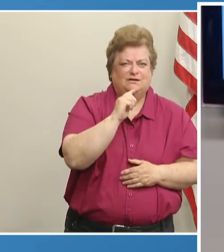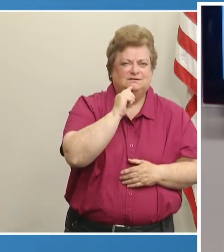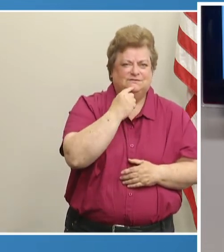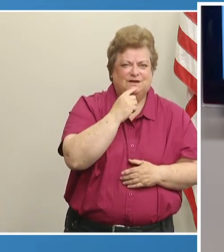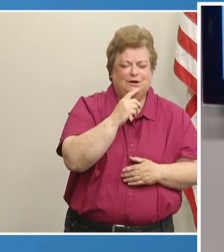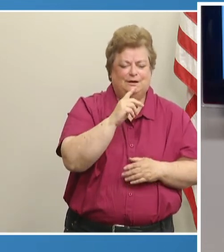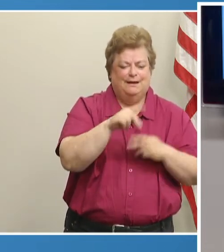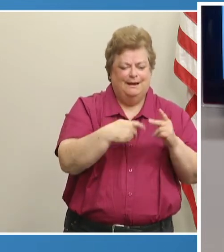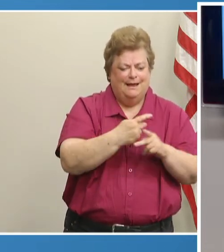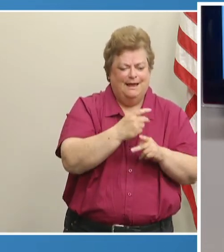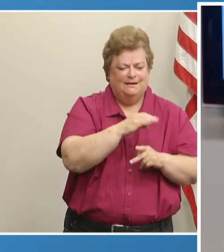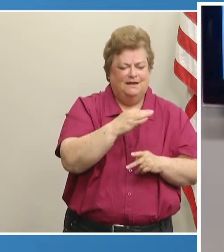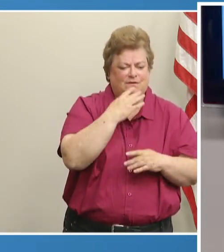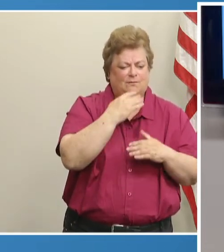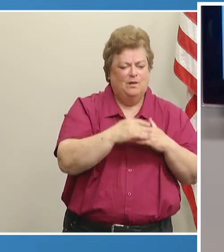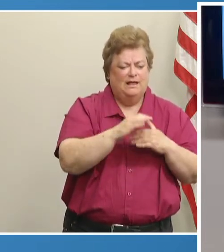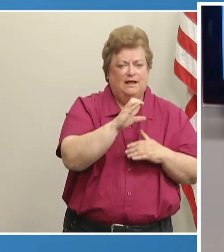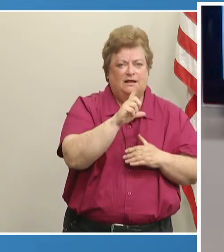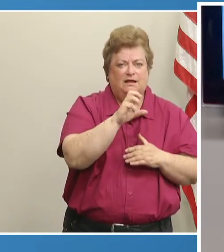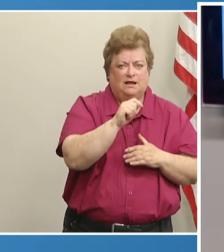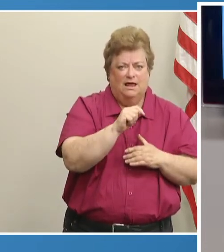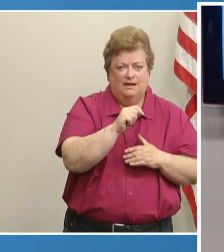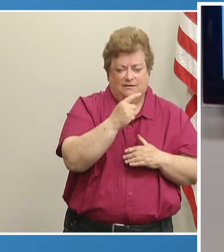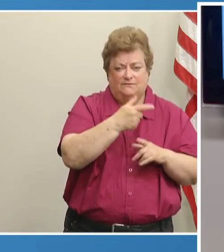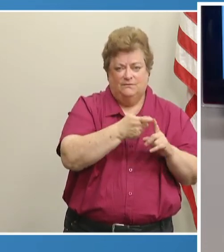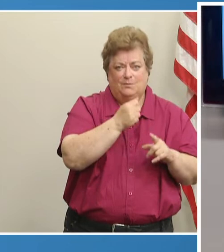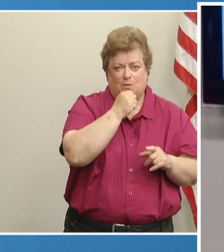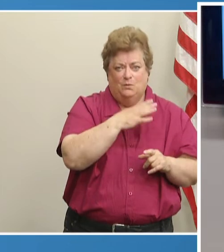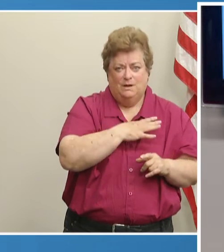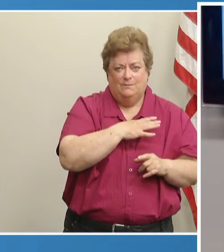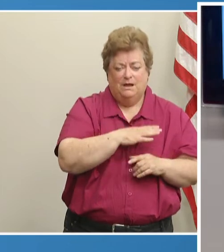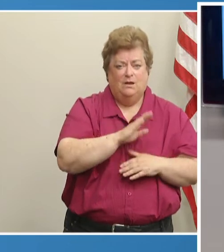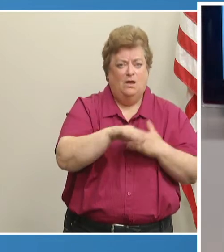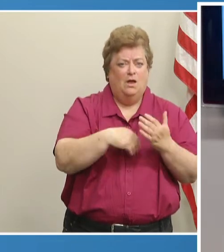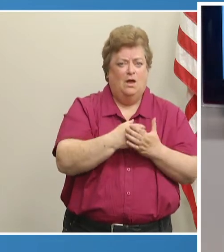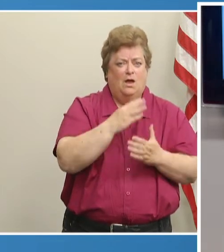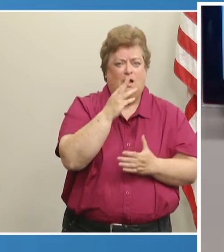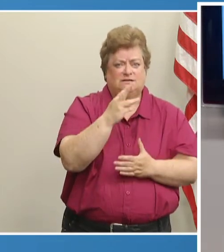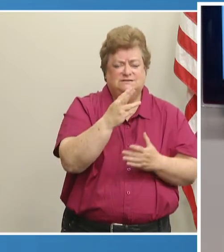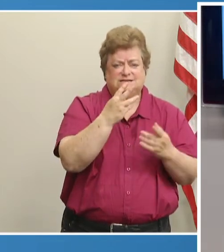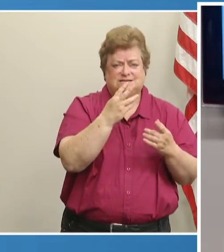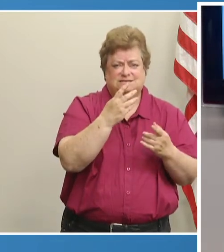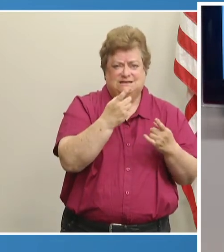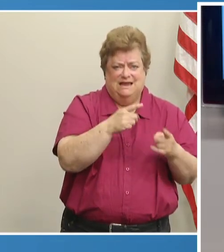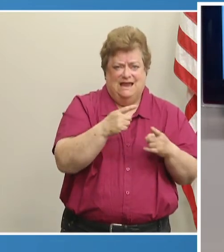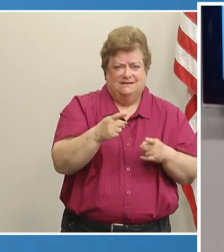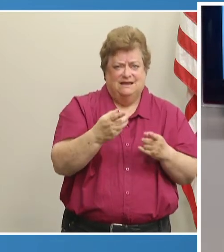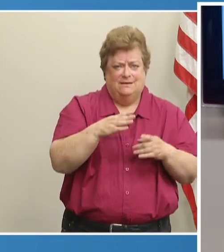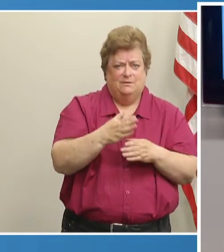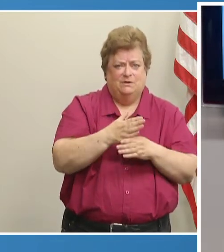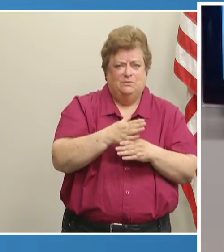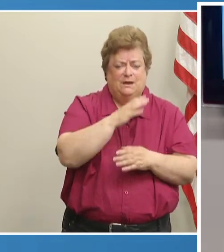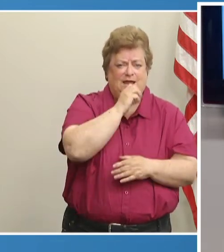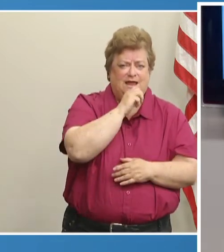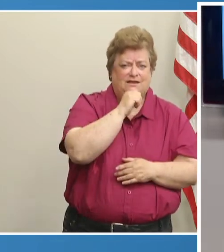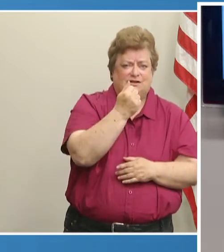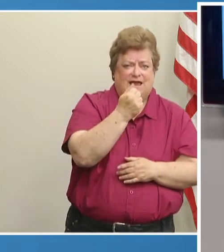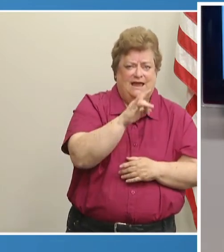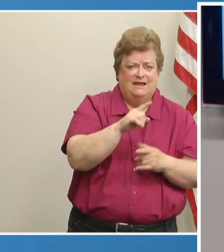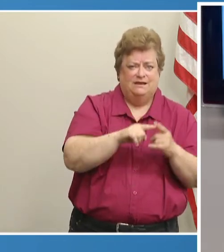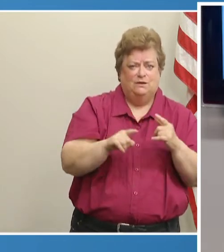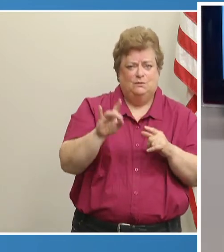in women after receiving the vaccine. All 6 cases occurred between the ages of 18 and